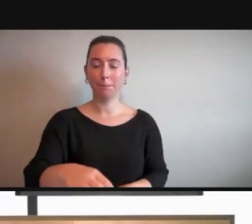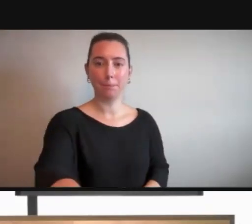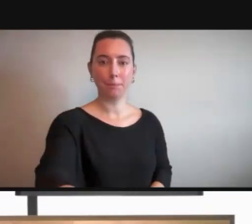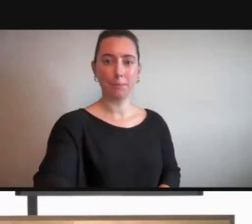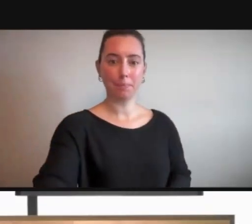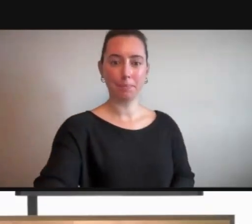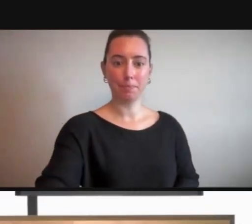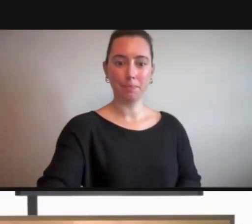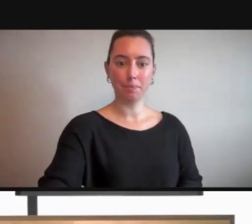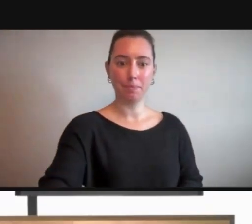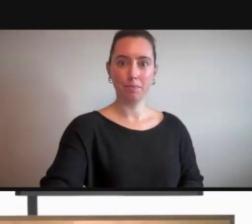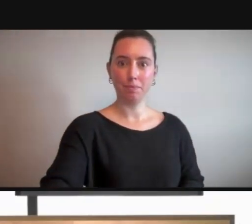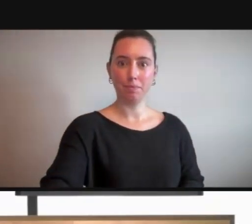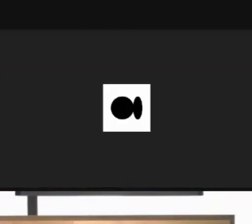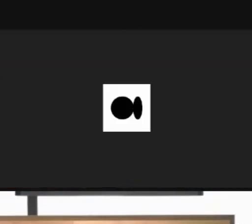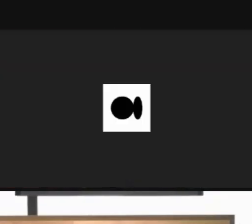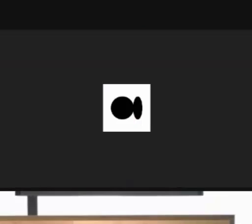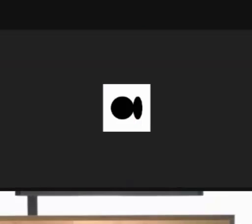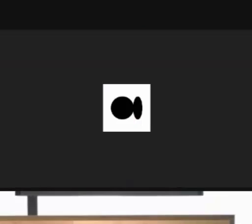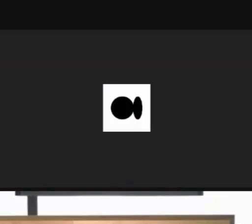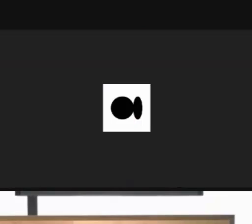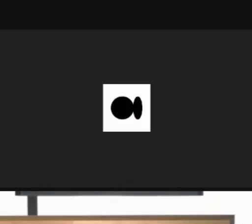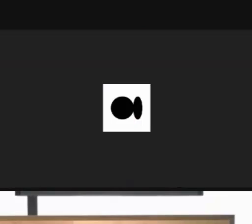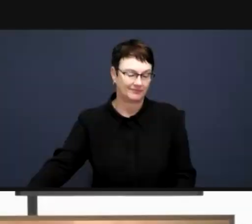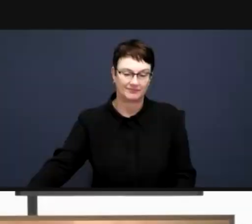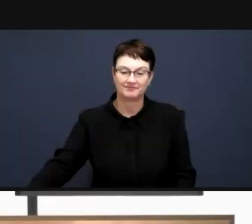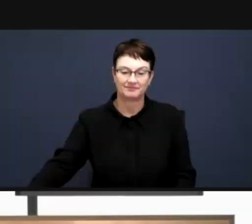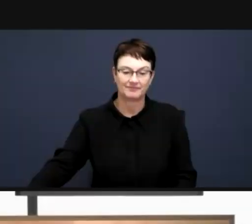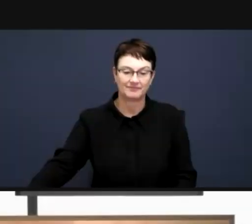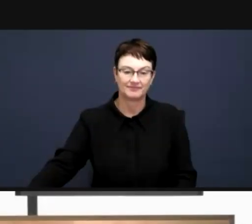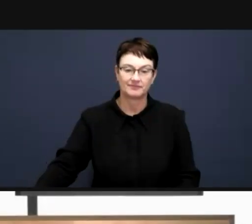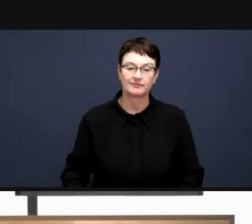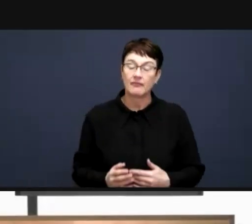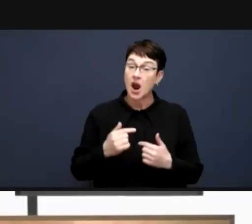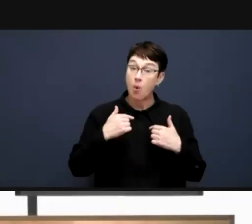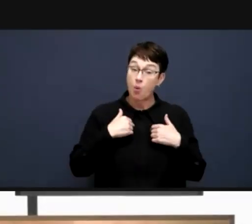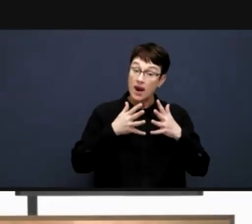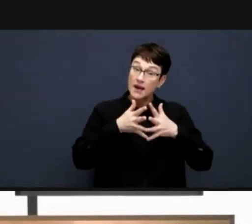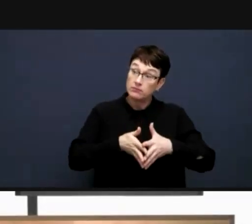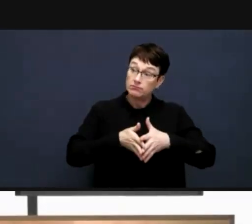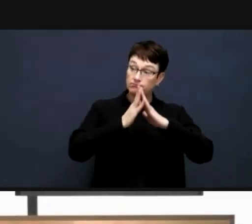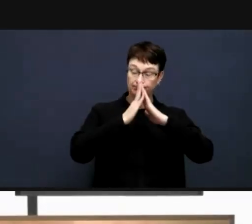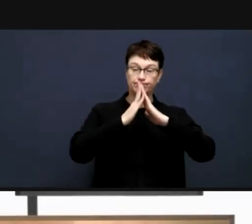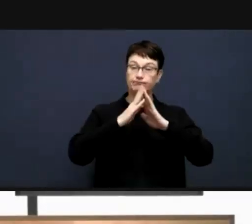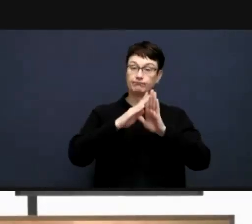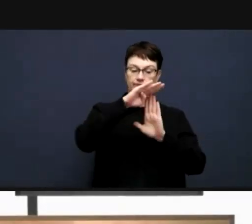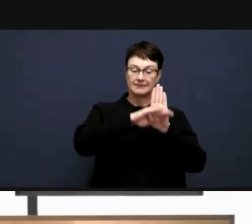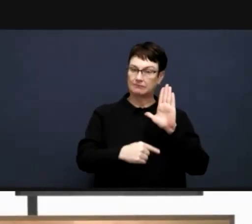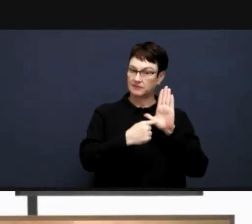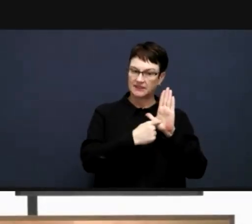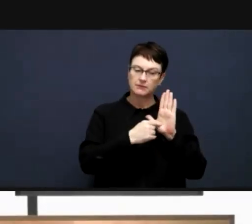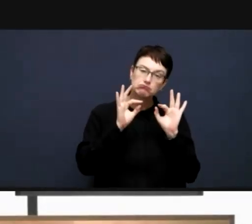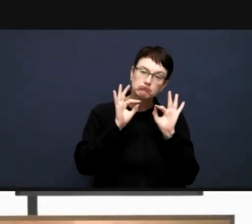clear what counts as product documentation, we created a positive list. And that's, for example, the